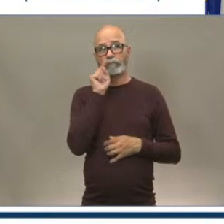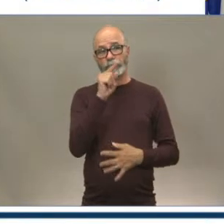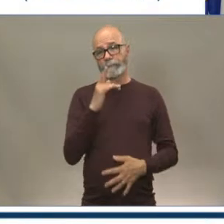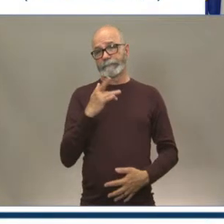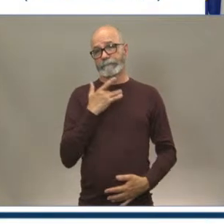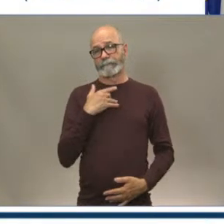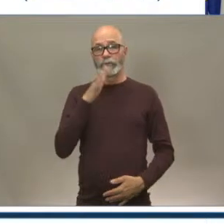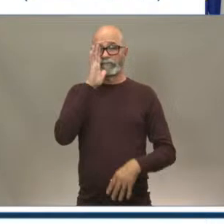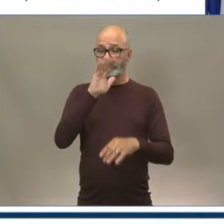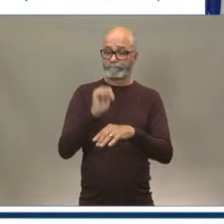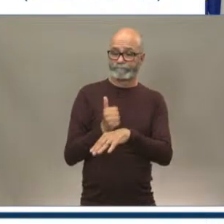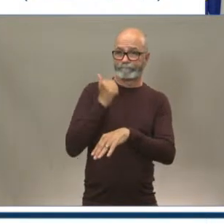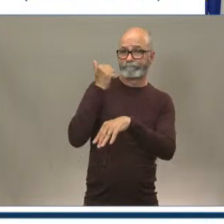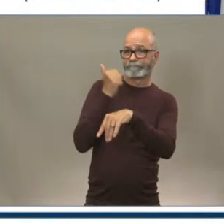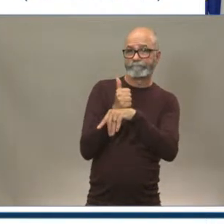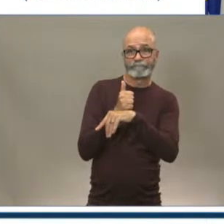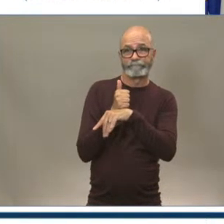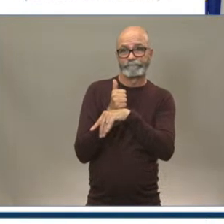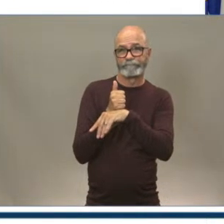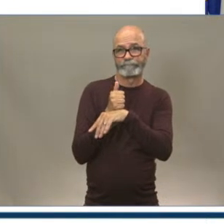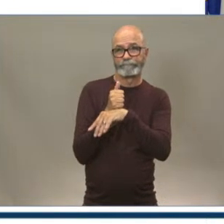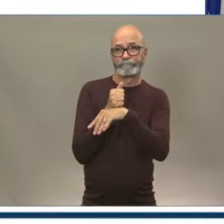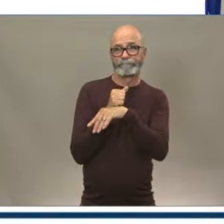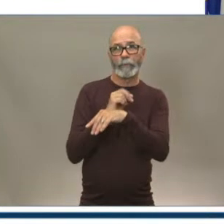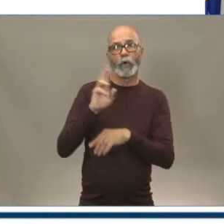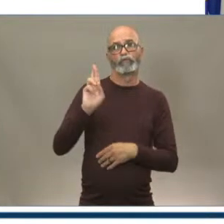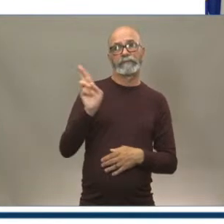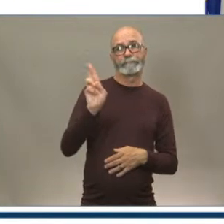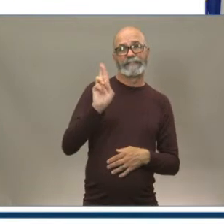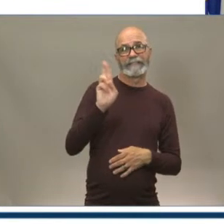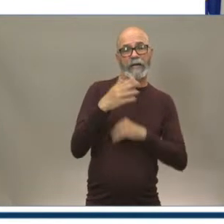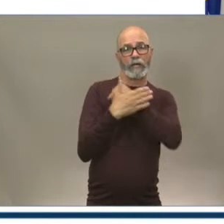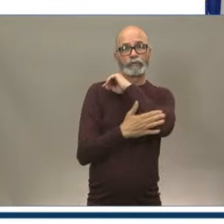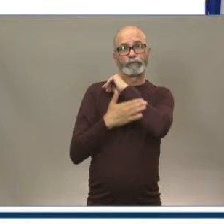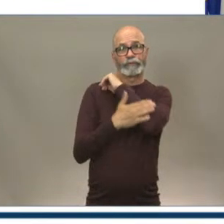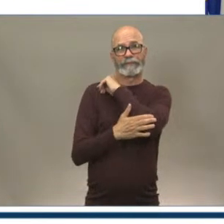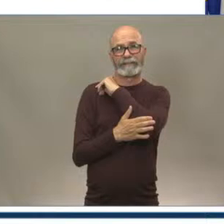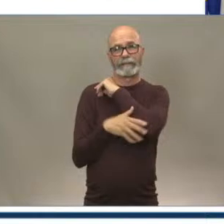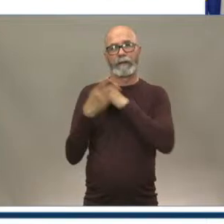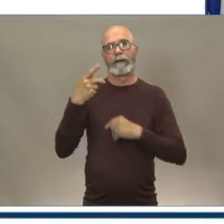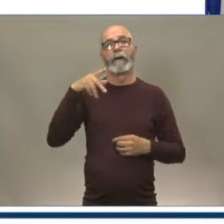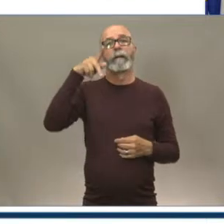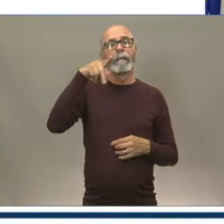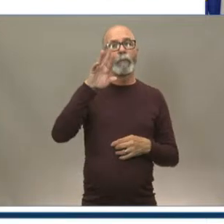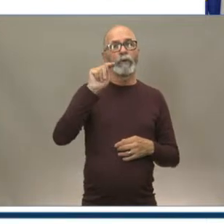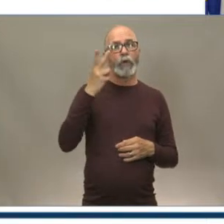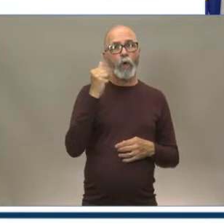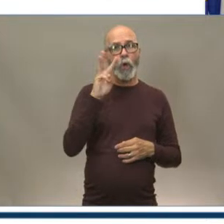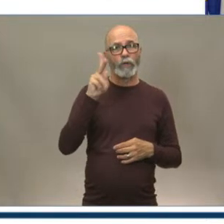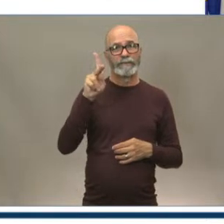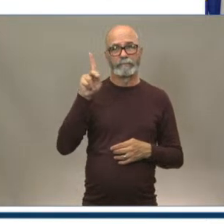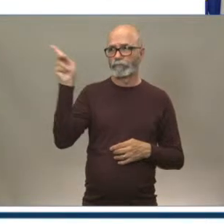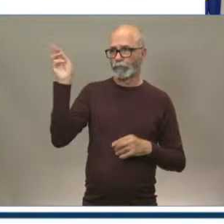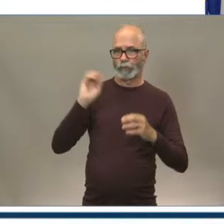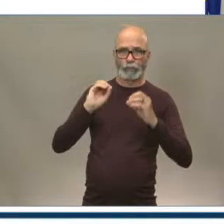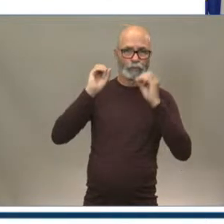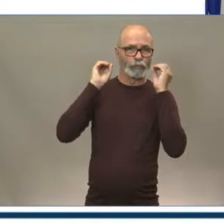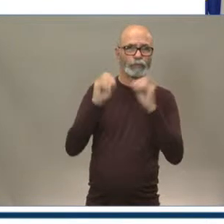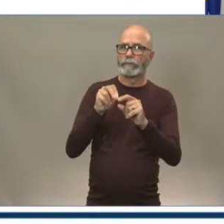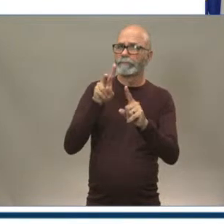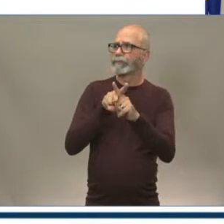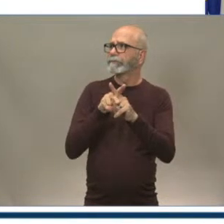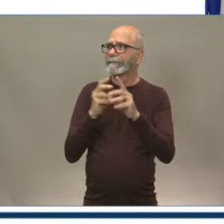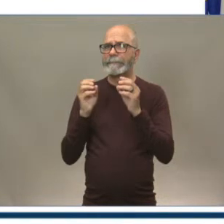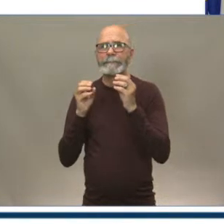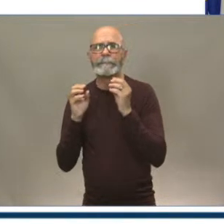Port Hawkesbury? The reason why I ask is there's currently no appointments available anywhere in the Eastern Zone. The mobile